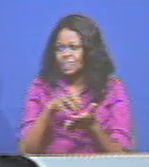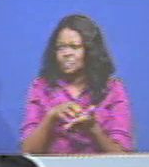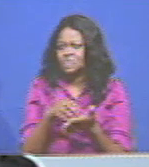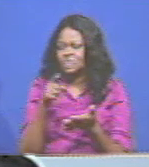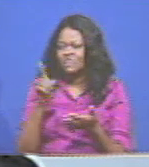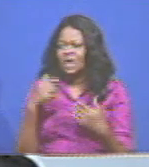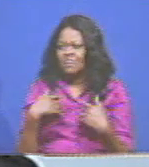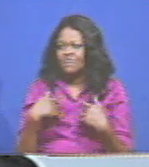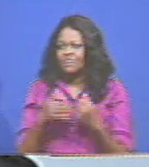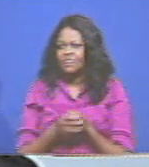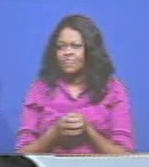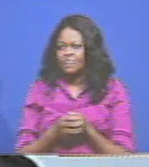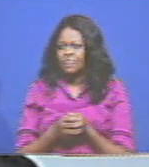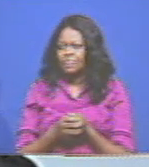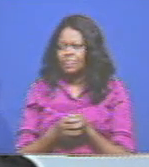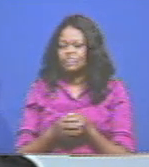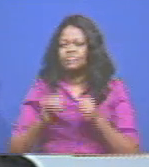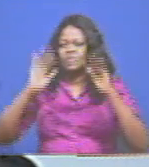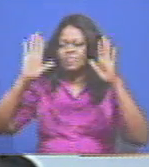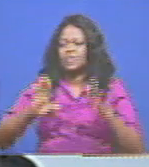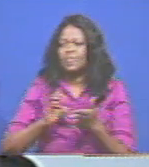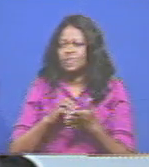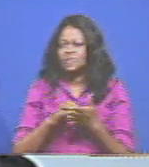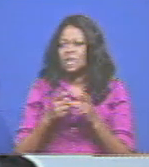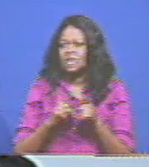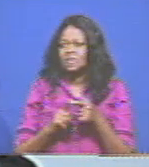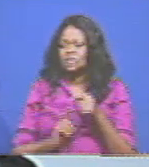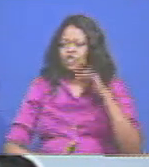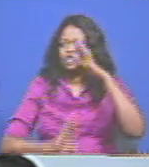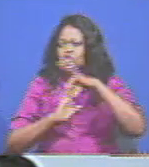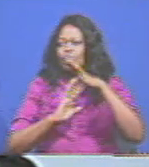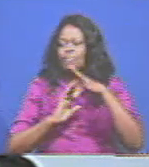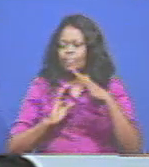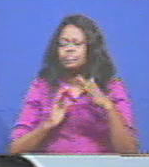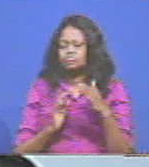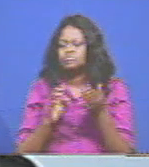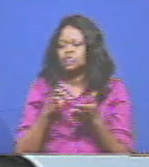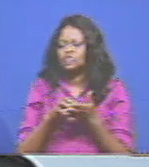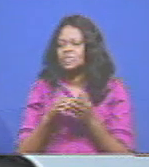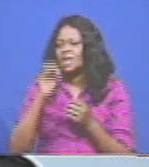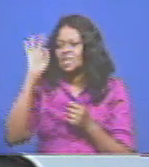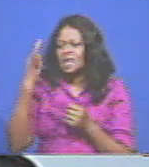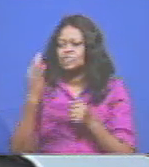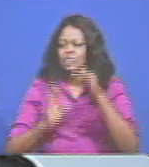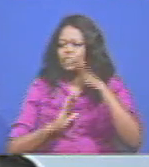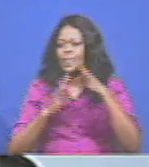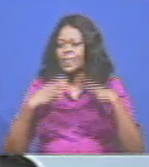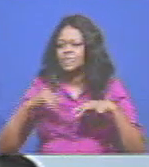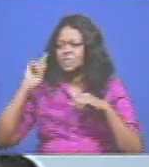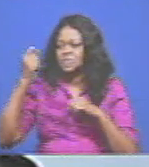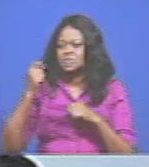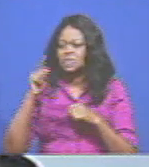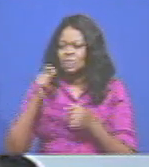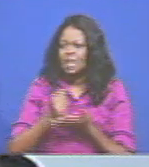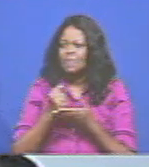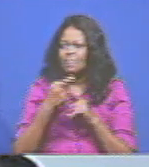is very critical. And he's senior, you know, he's the third senior most politically. Indeed. So that will give him an edge. Uh-huh. But